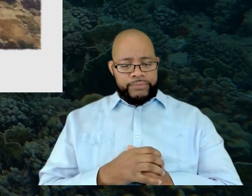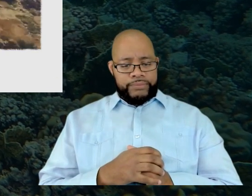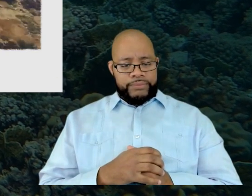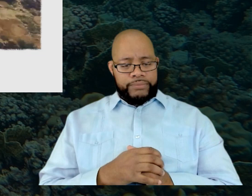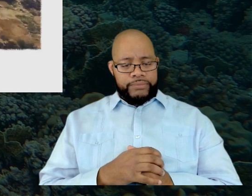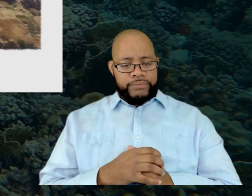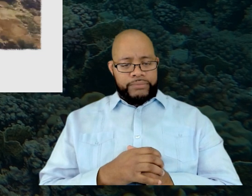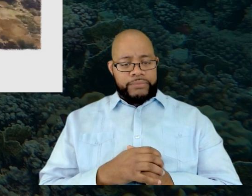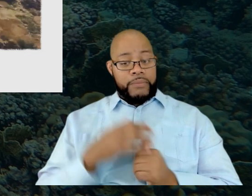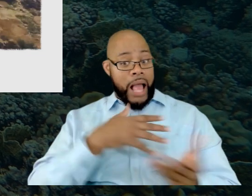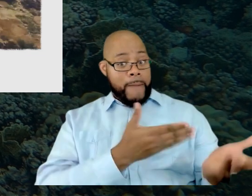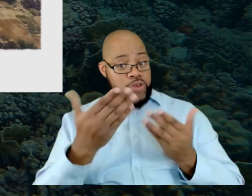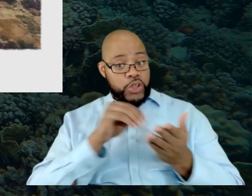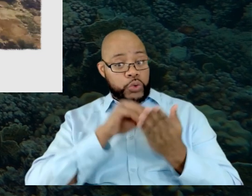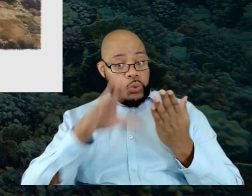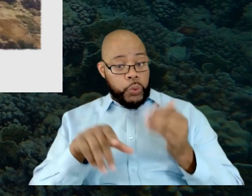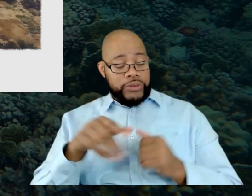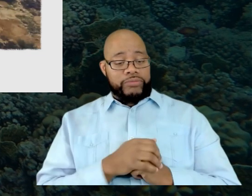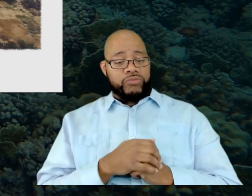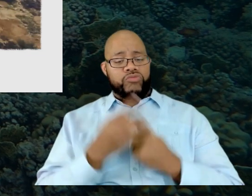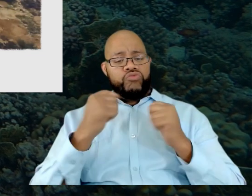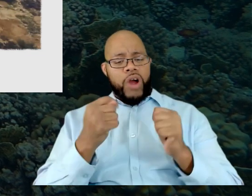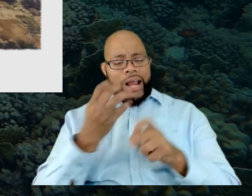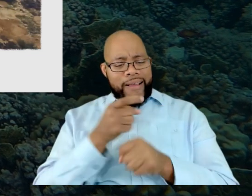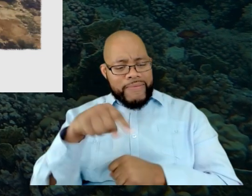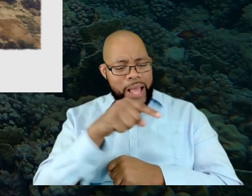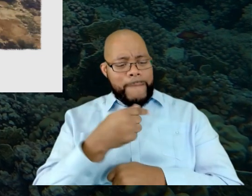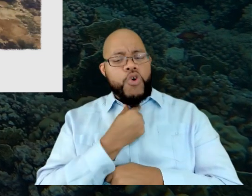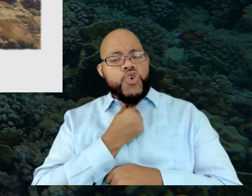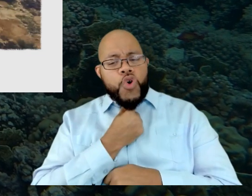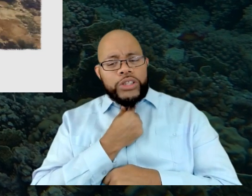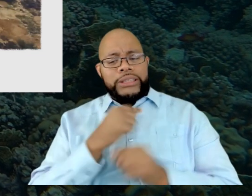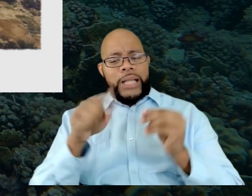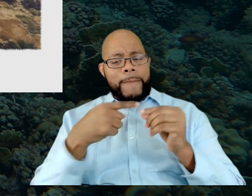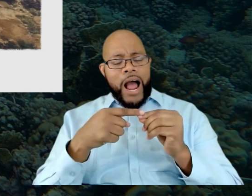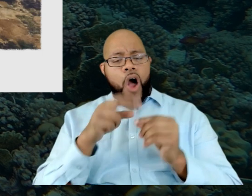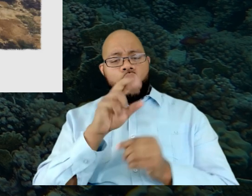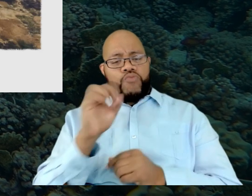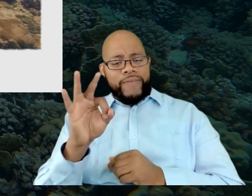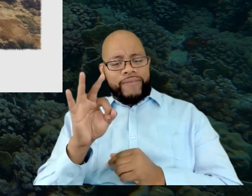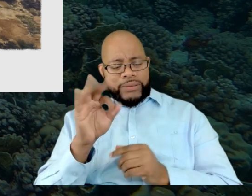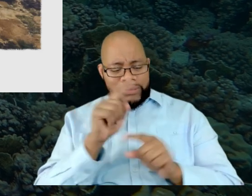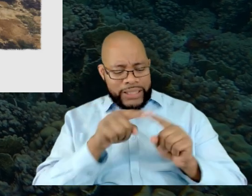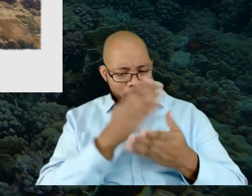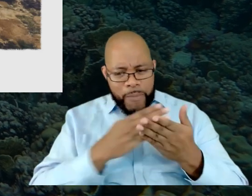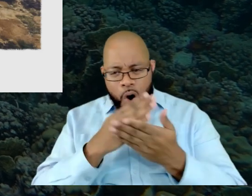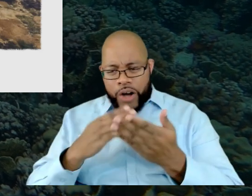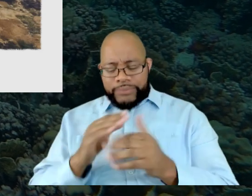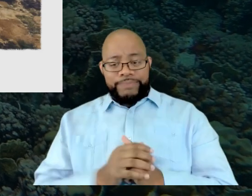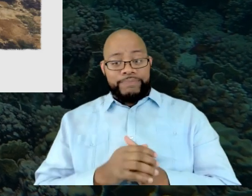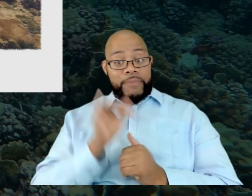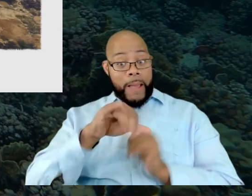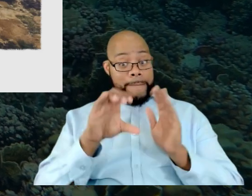I take students. I try to get them curious about reef components.